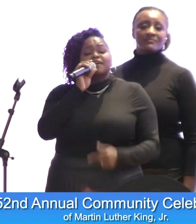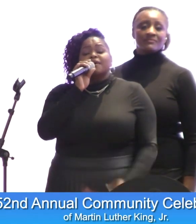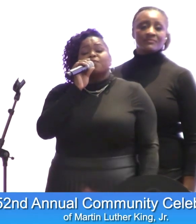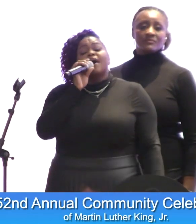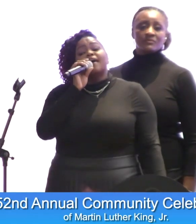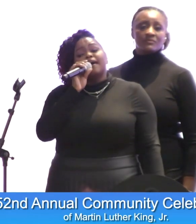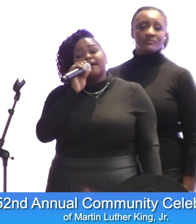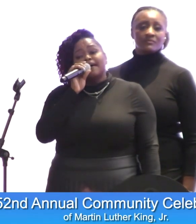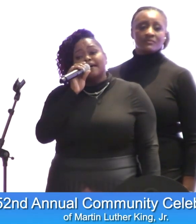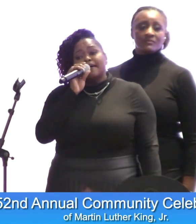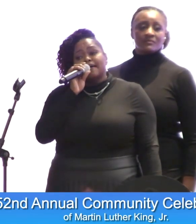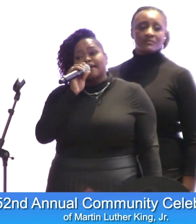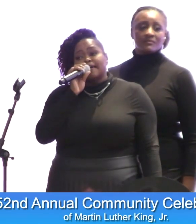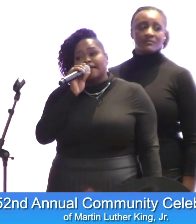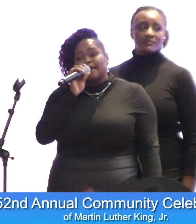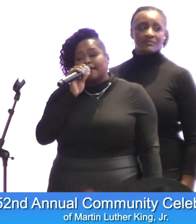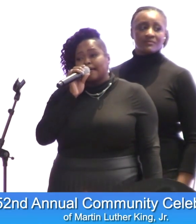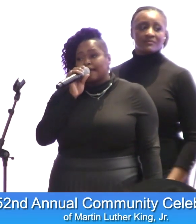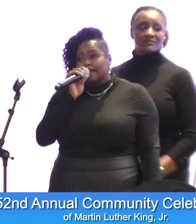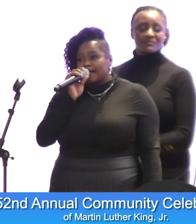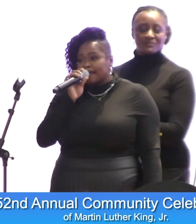is won.